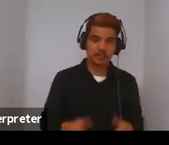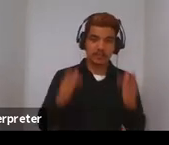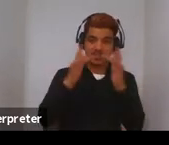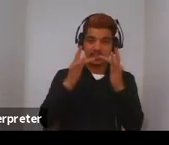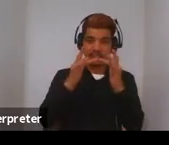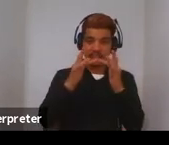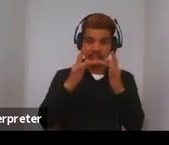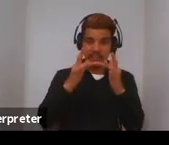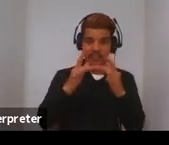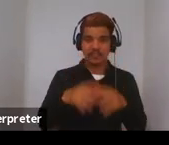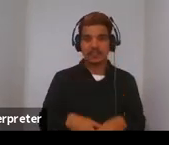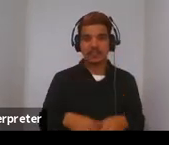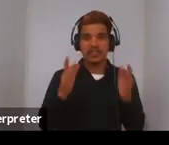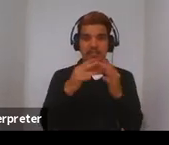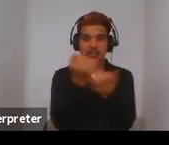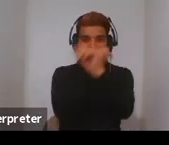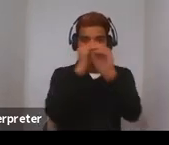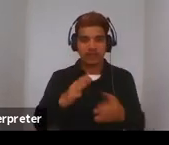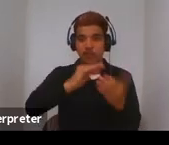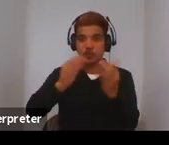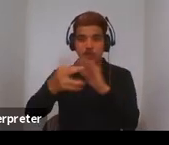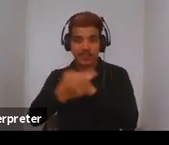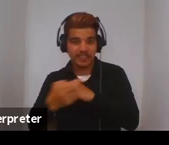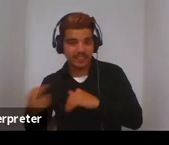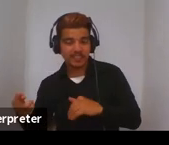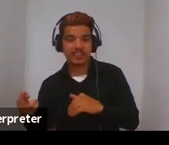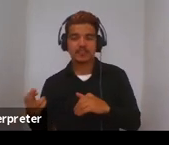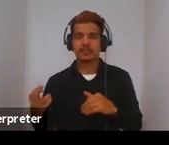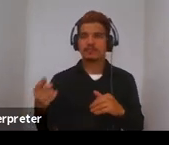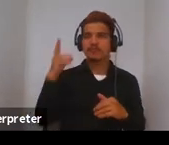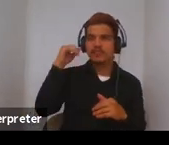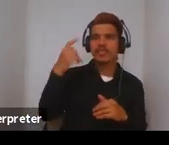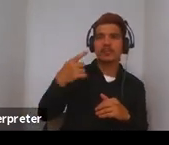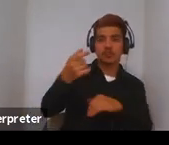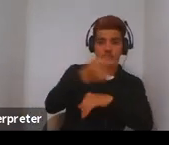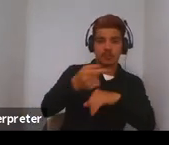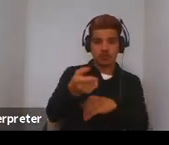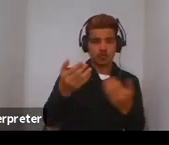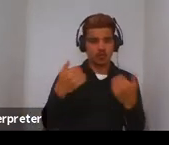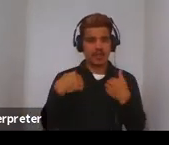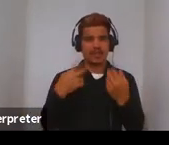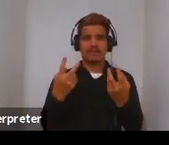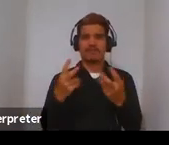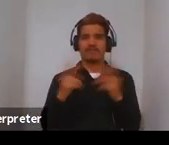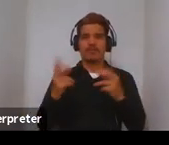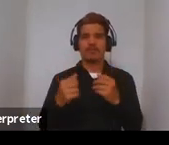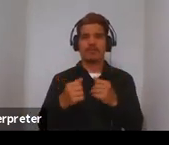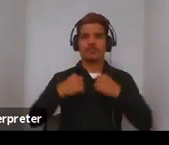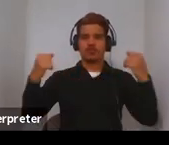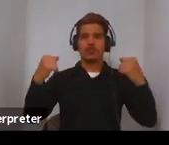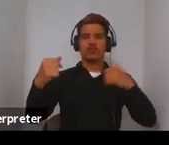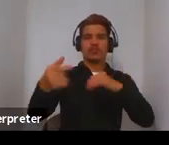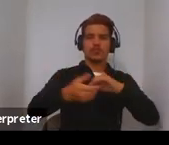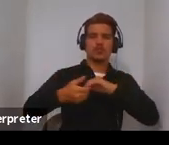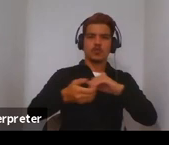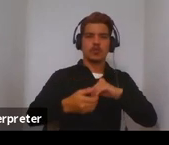to community resources. It sounds like in Guam, you have a very strong coalition. From the attendees I